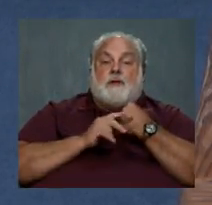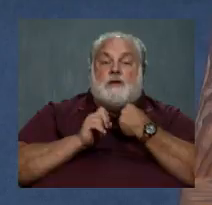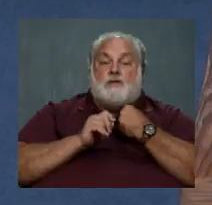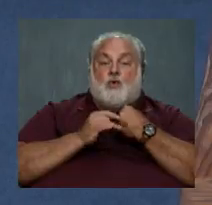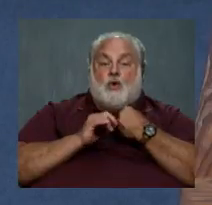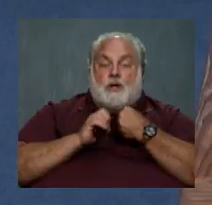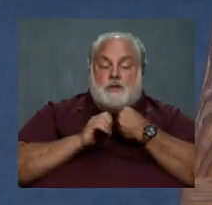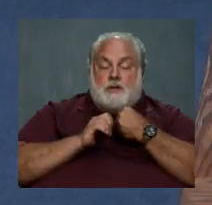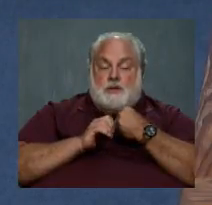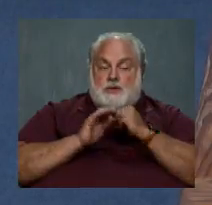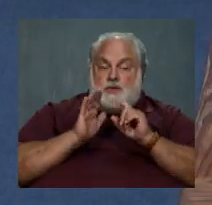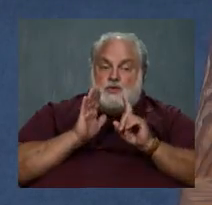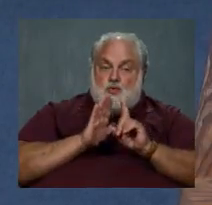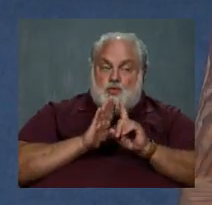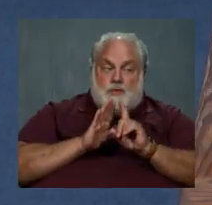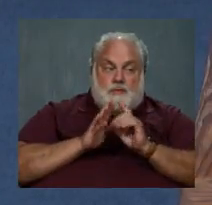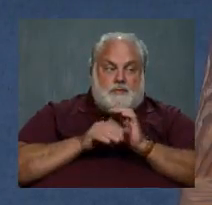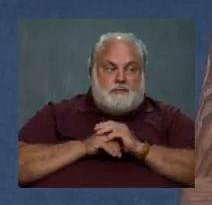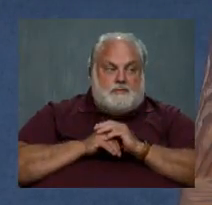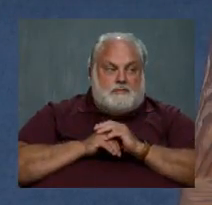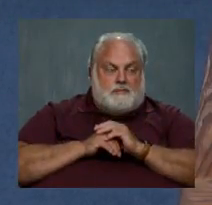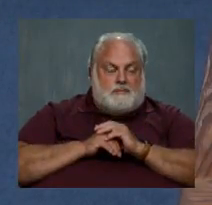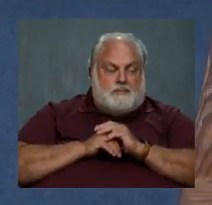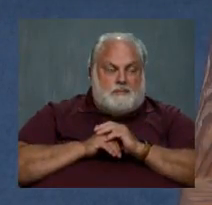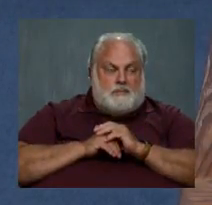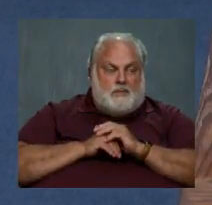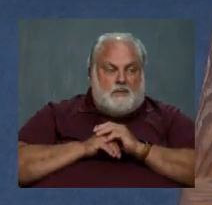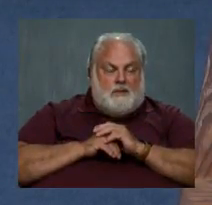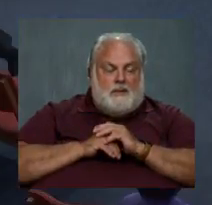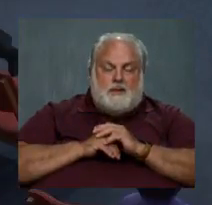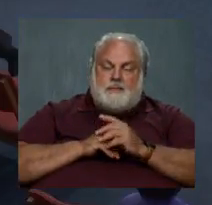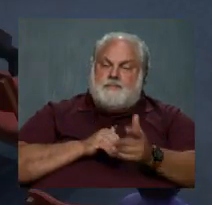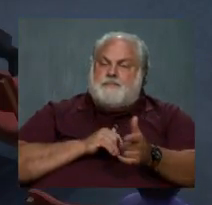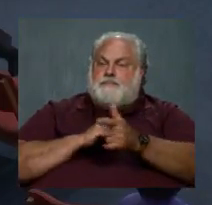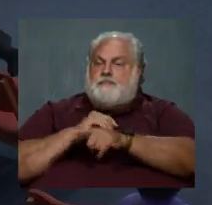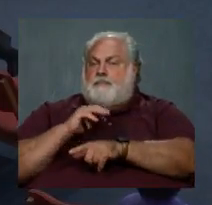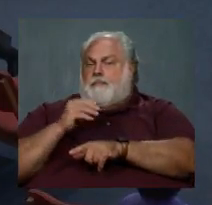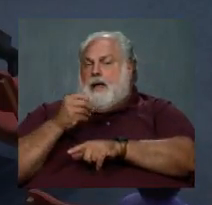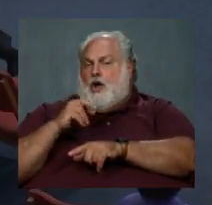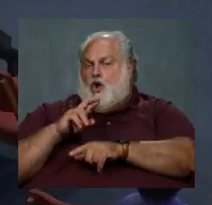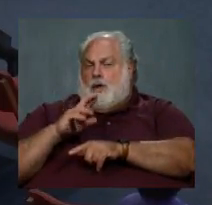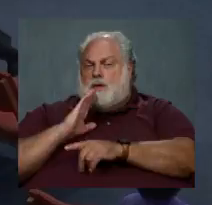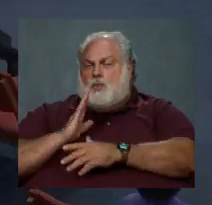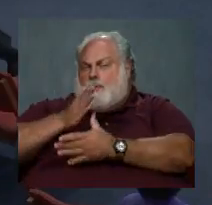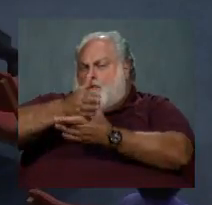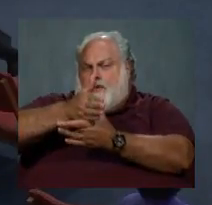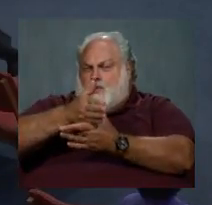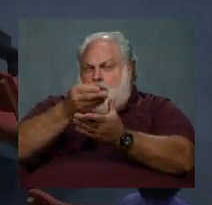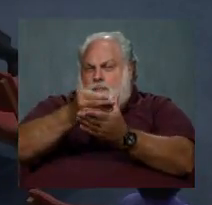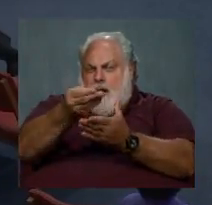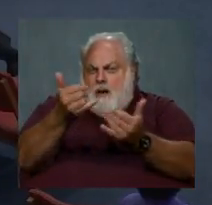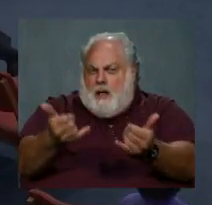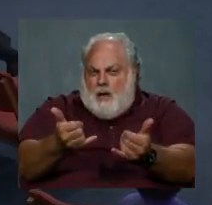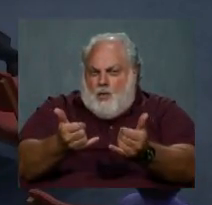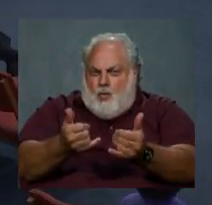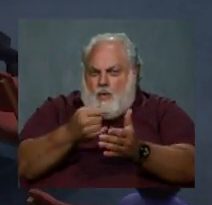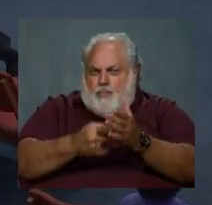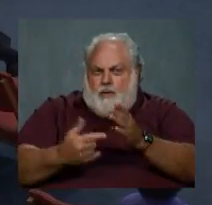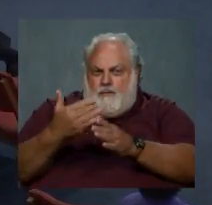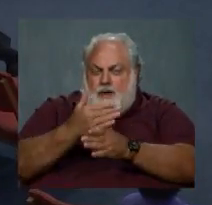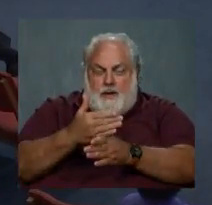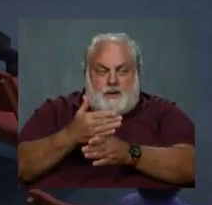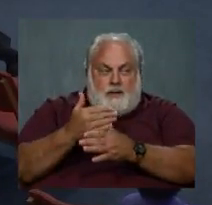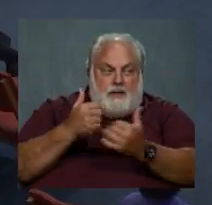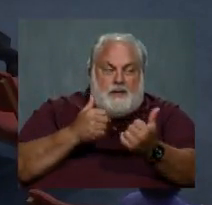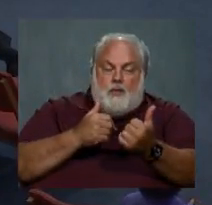paid for it. It's, I mean, what prevents some other entity from coming in and saying, we'll buy it right now? they could,